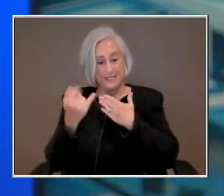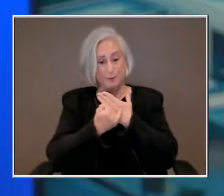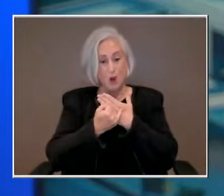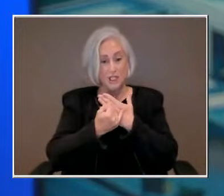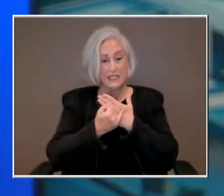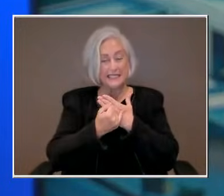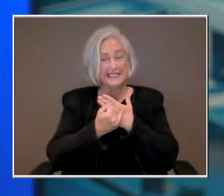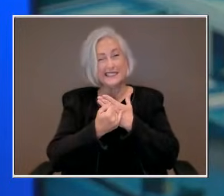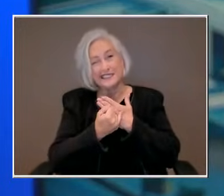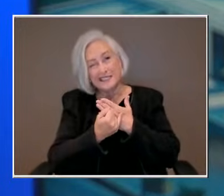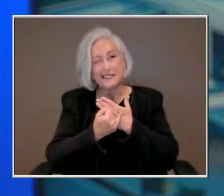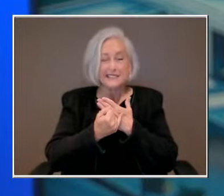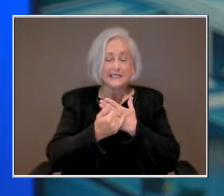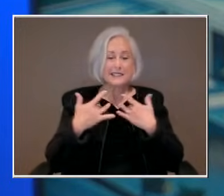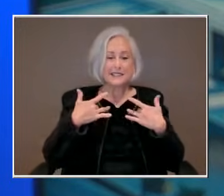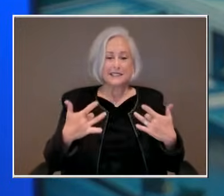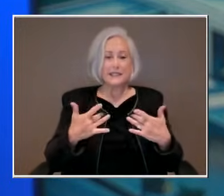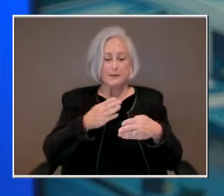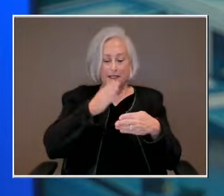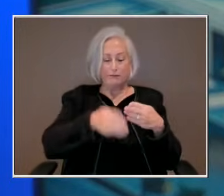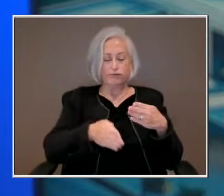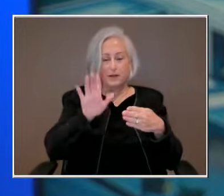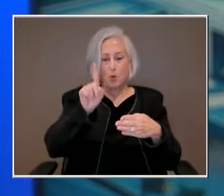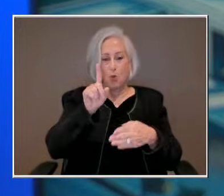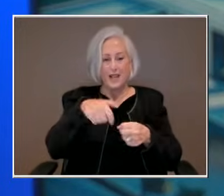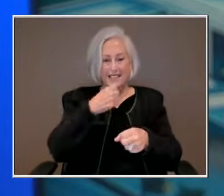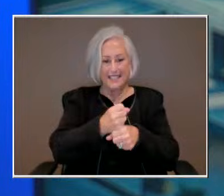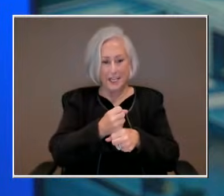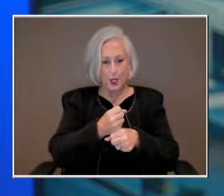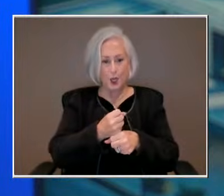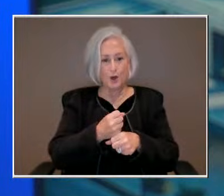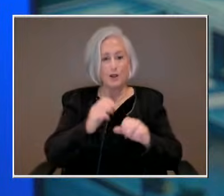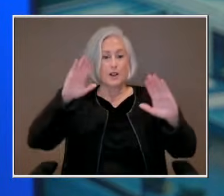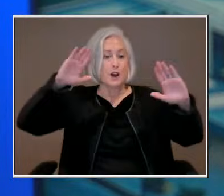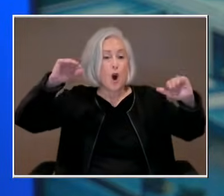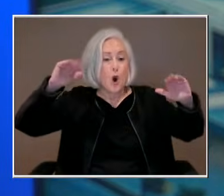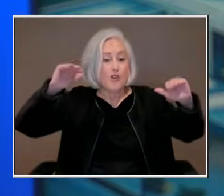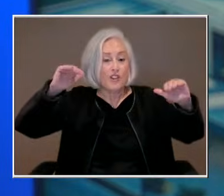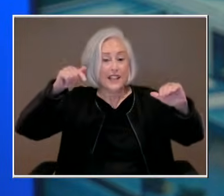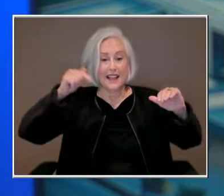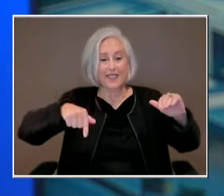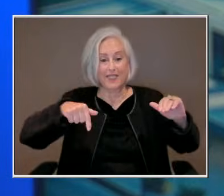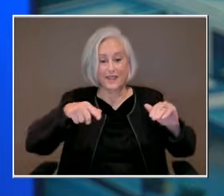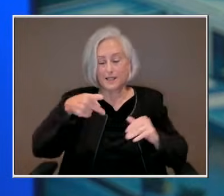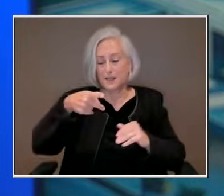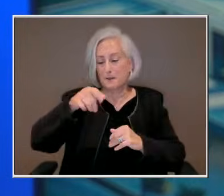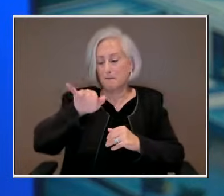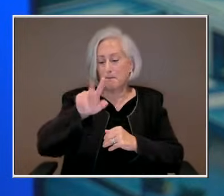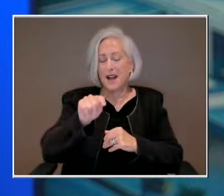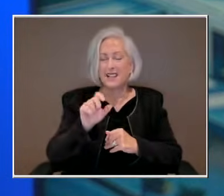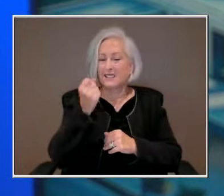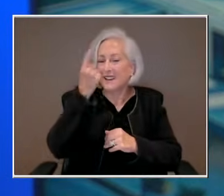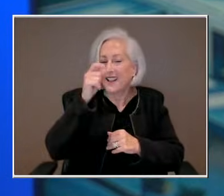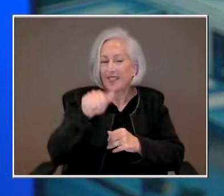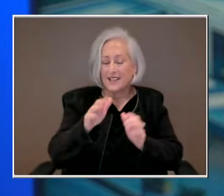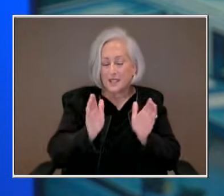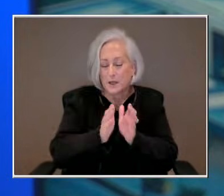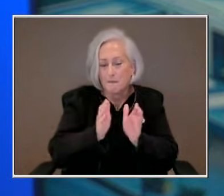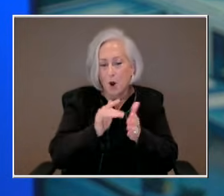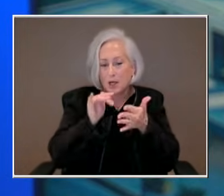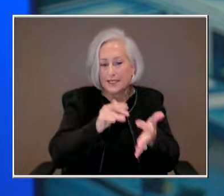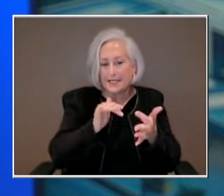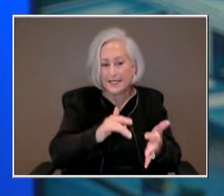it's wrapped up in around a year time frame. And we're hoping with this pilot data, this is a small study, that we can get larger